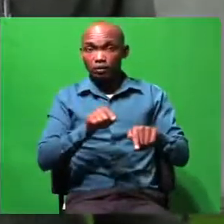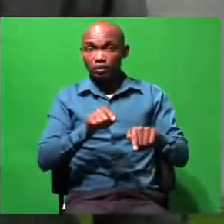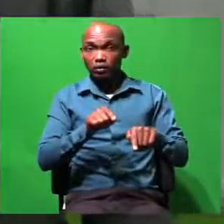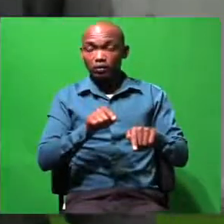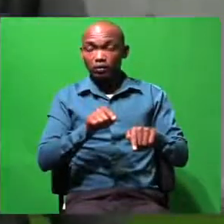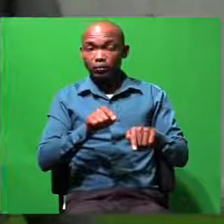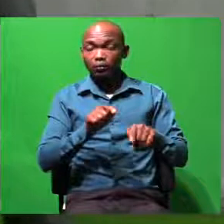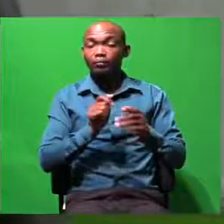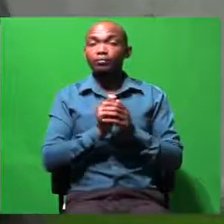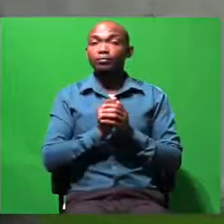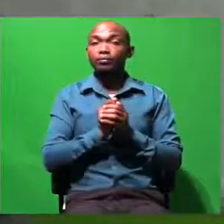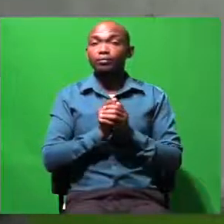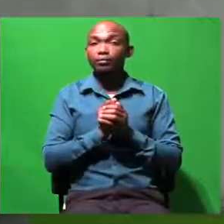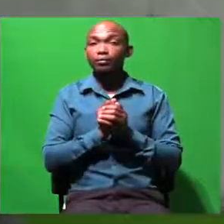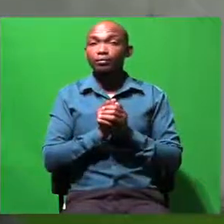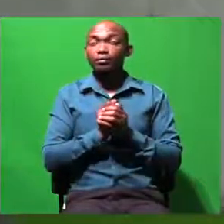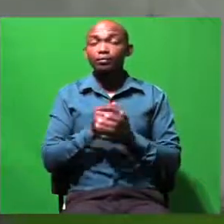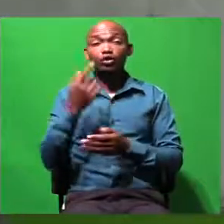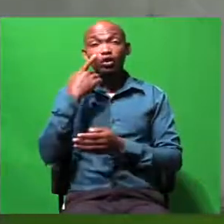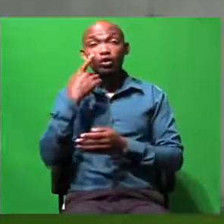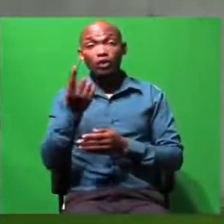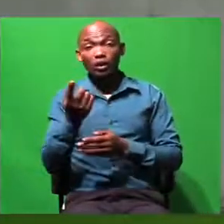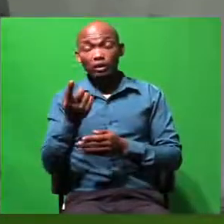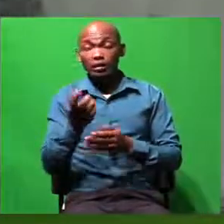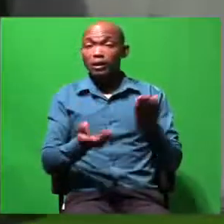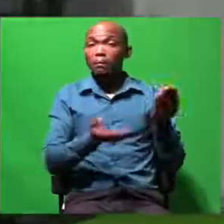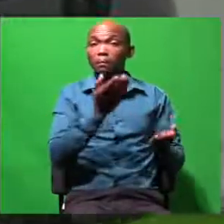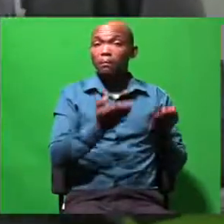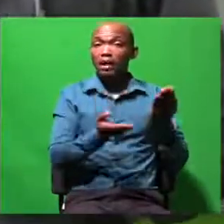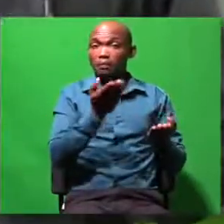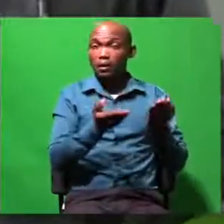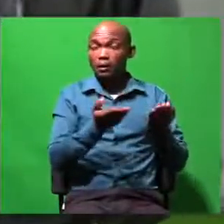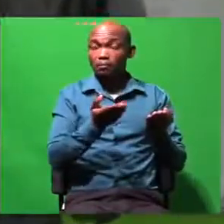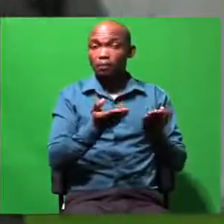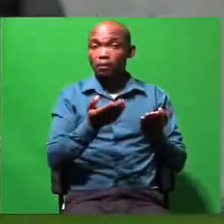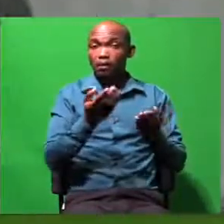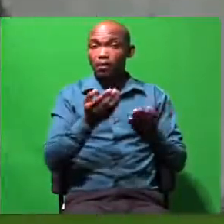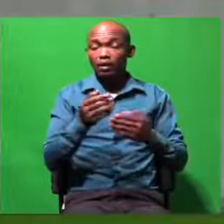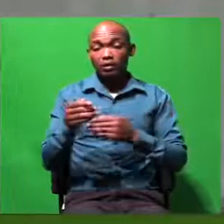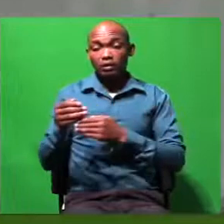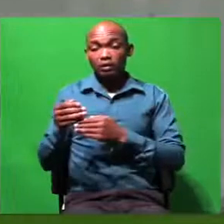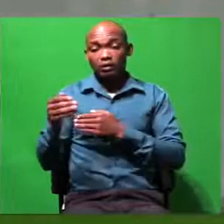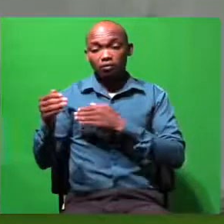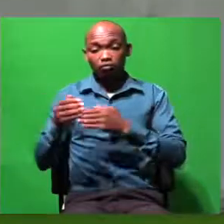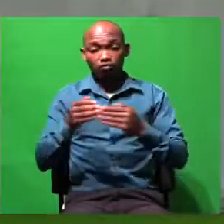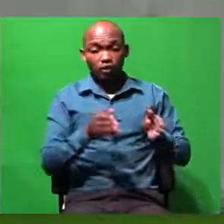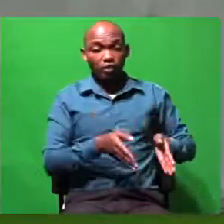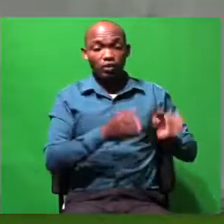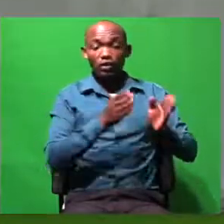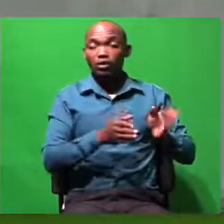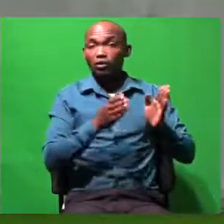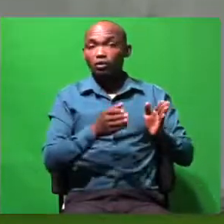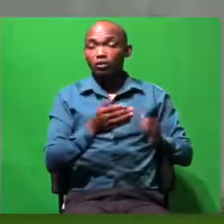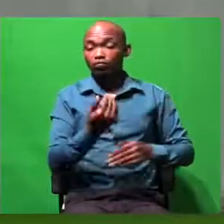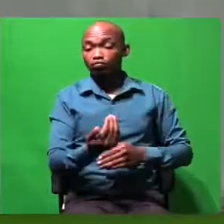disadvantaged in the communities. So you can see maybe near the road, very small children